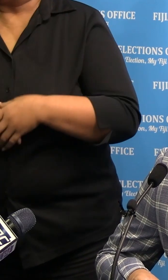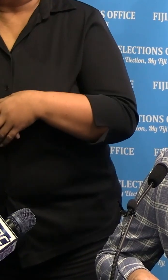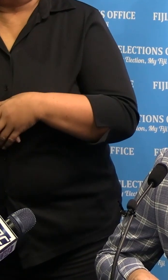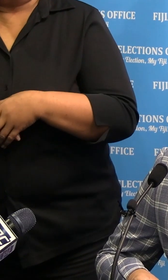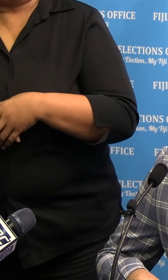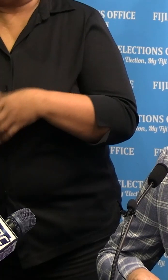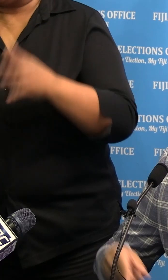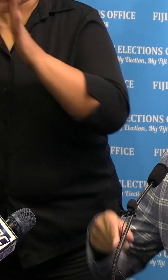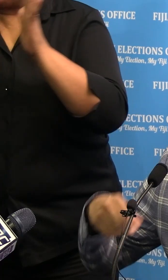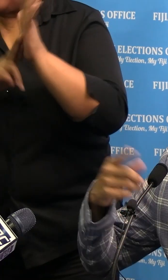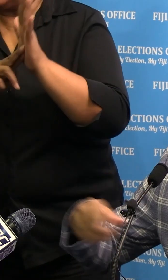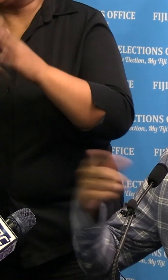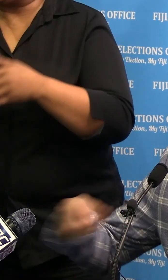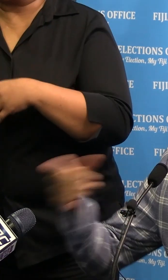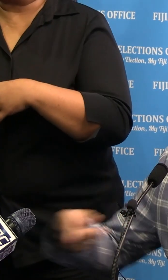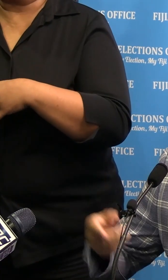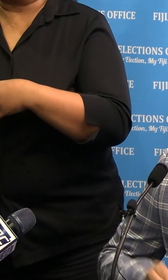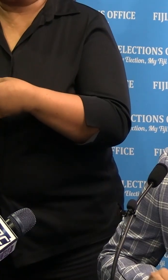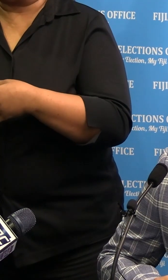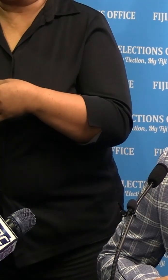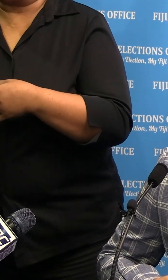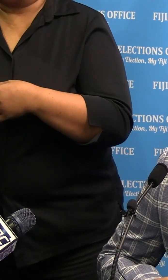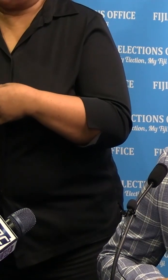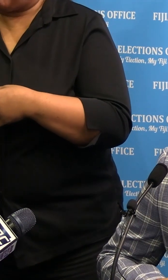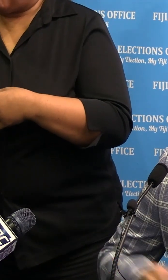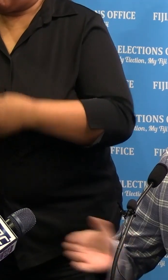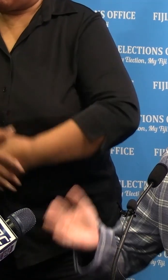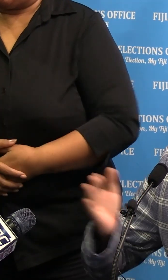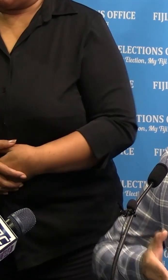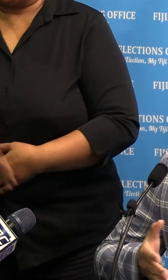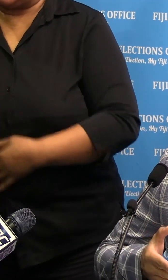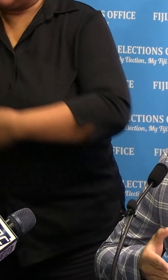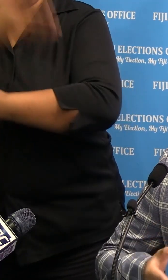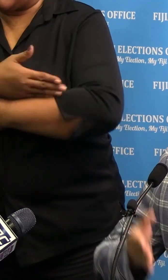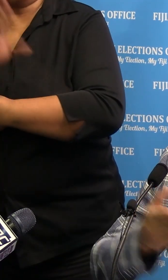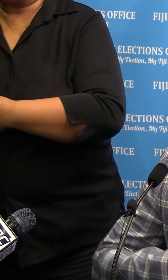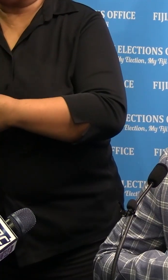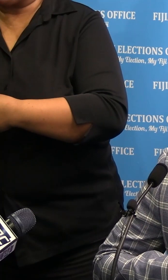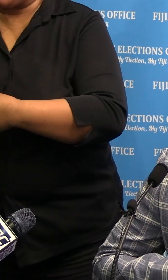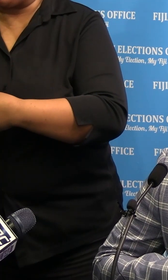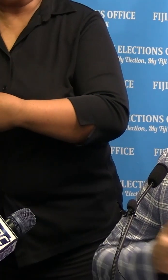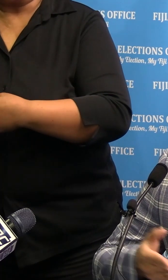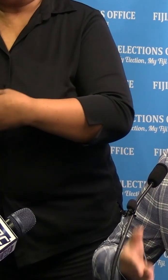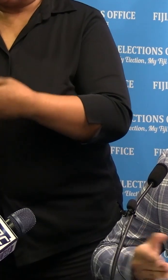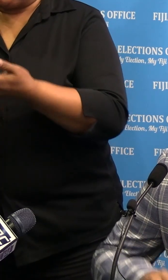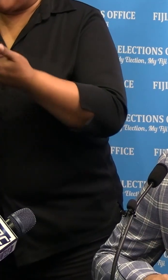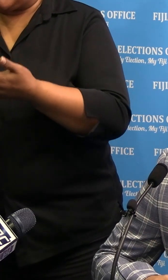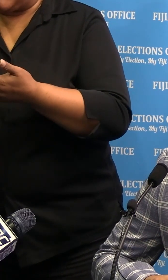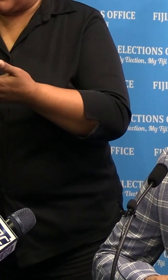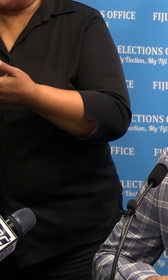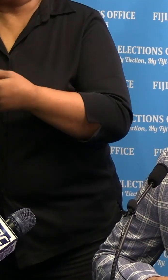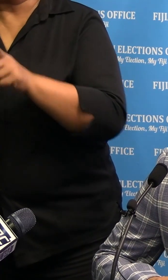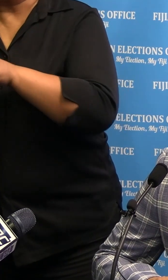on Sunday. That is tomorrow, the night before Monday, not midnight tonight, the night before